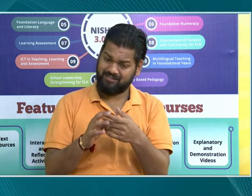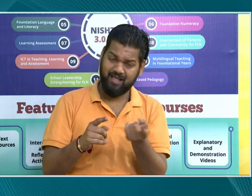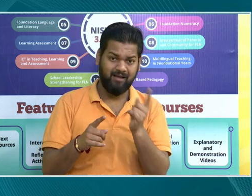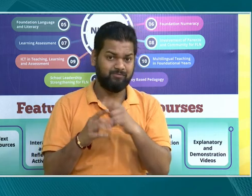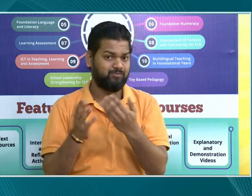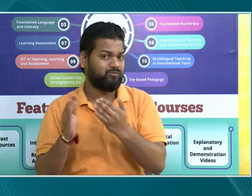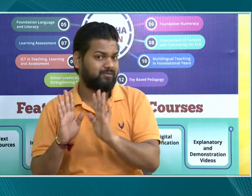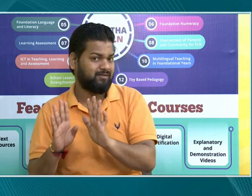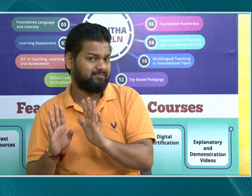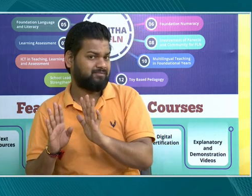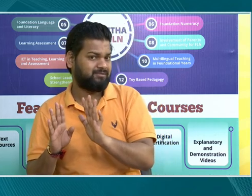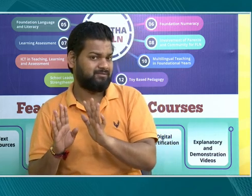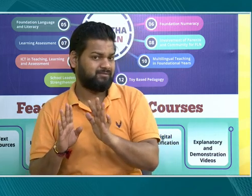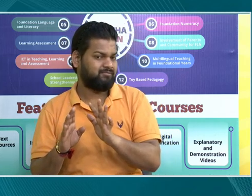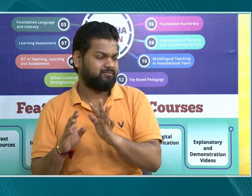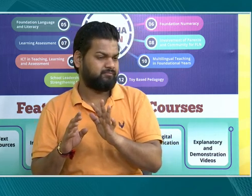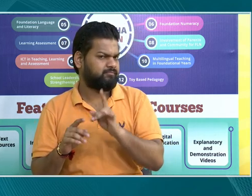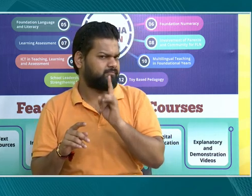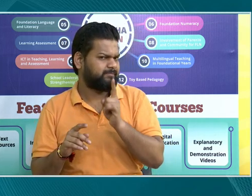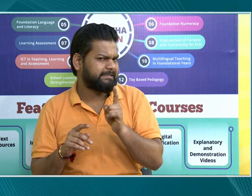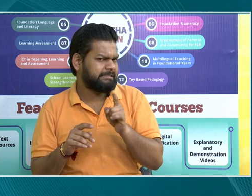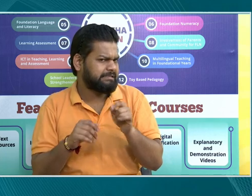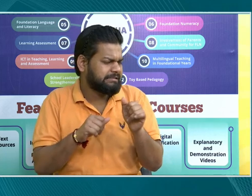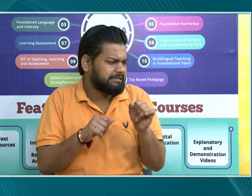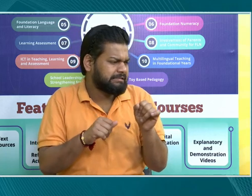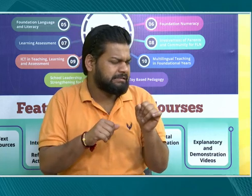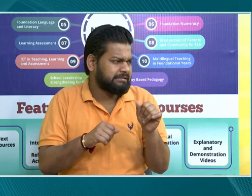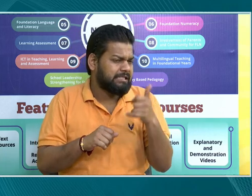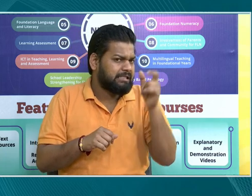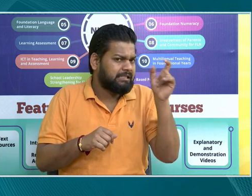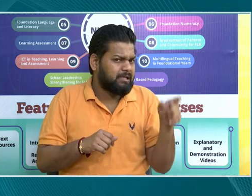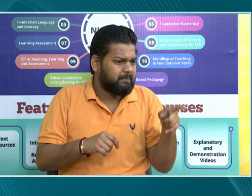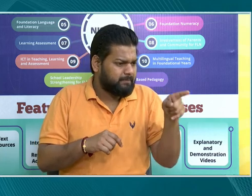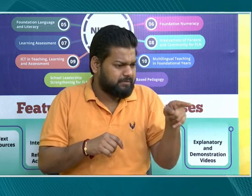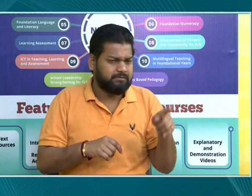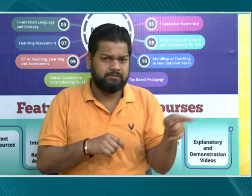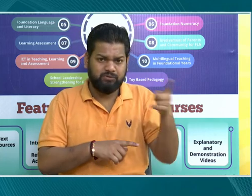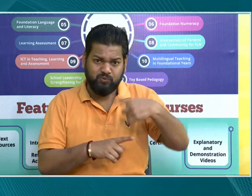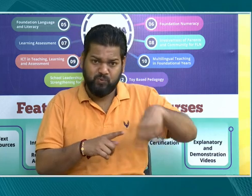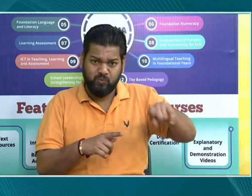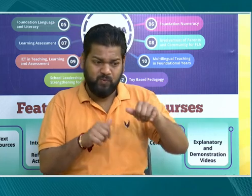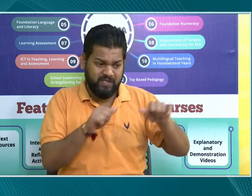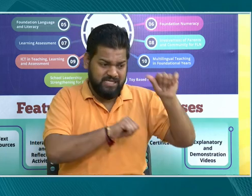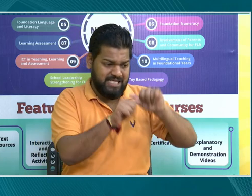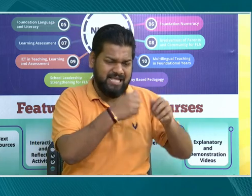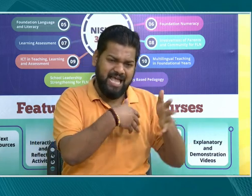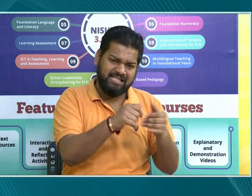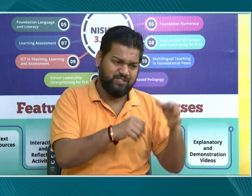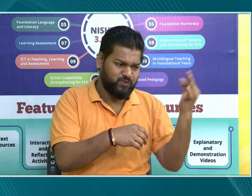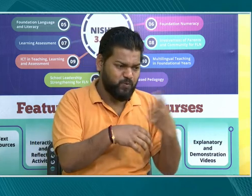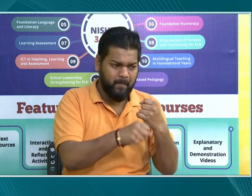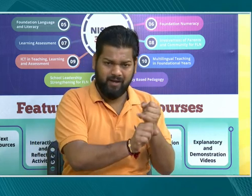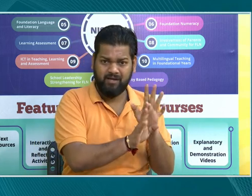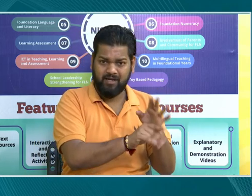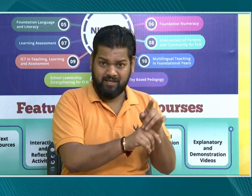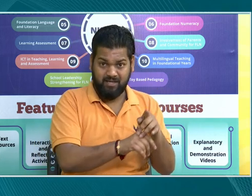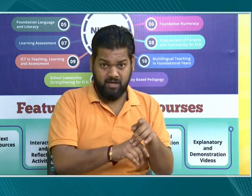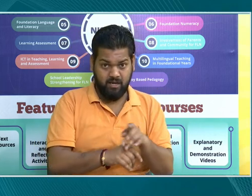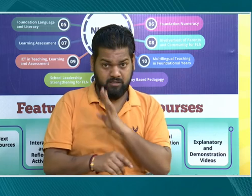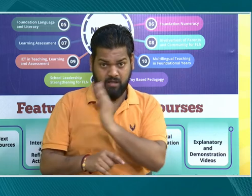when scientists invent anything, do they try it directly on humans? Never. Okay. They just never do